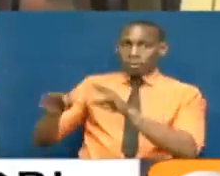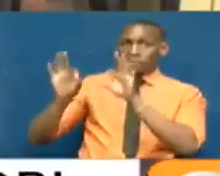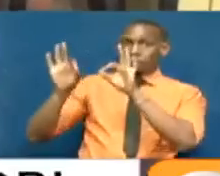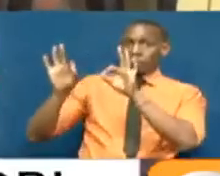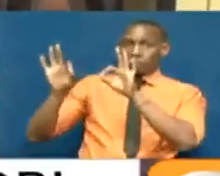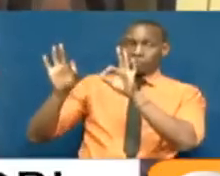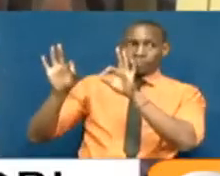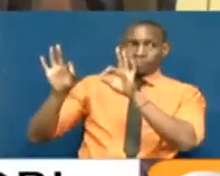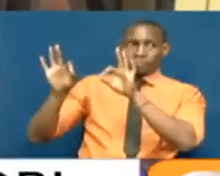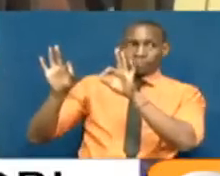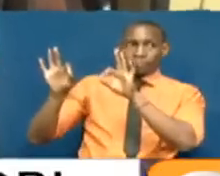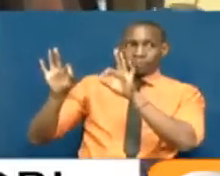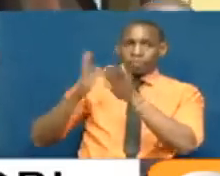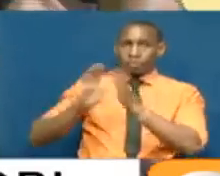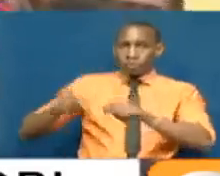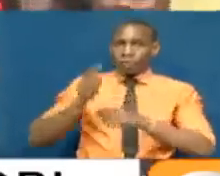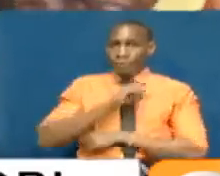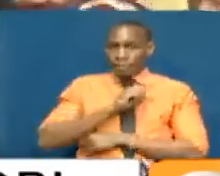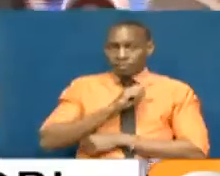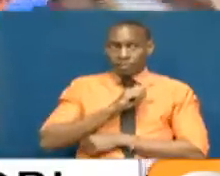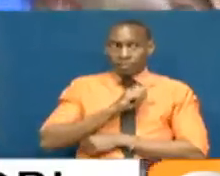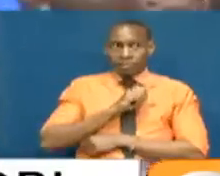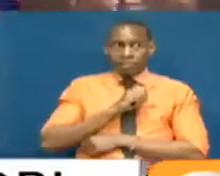hizi. Si nimevaa hii.